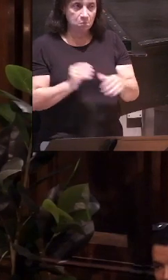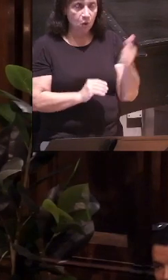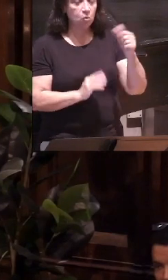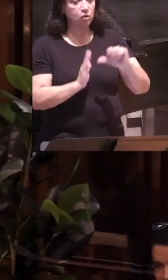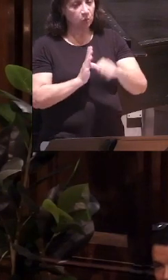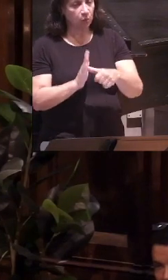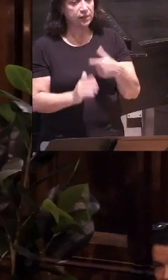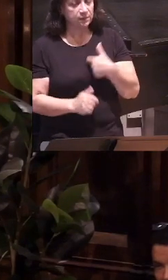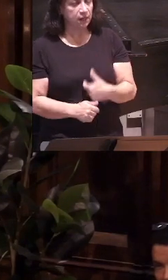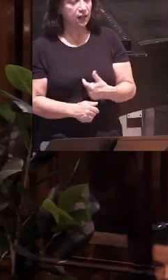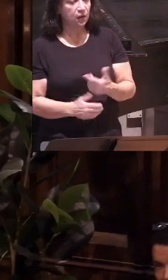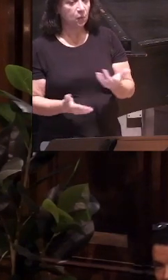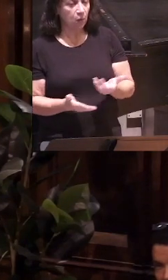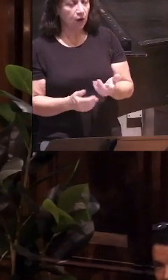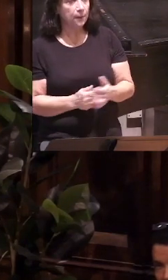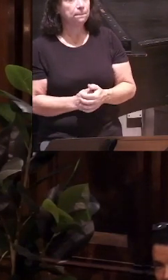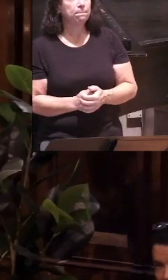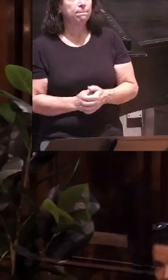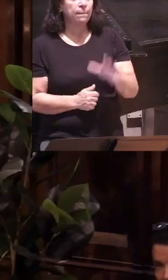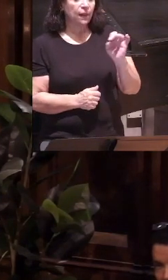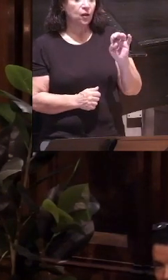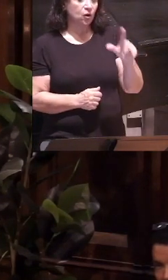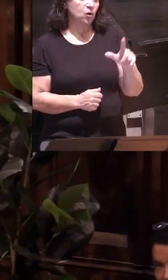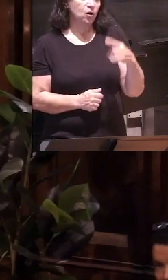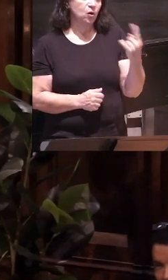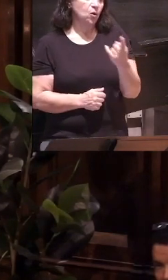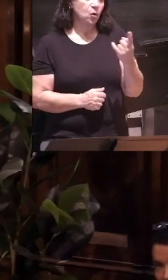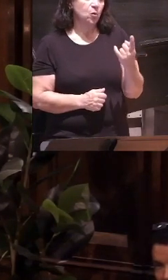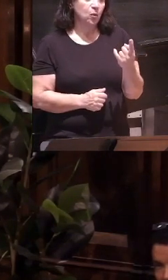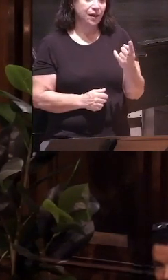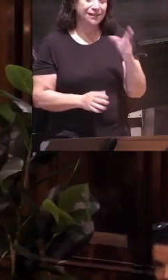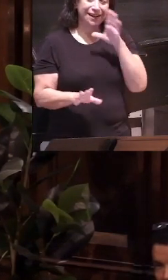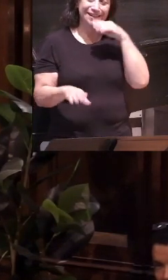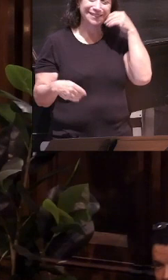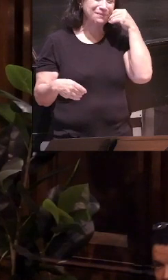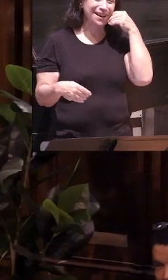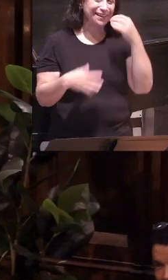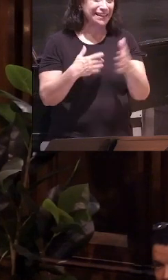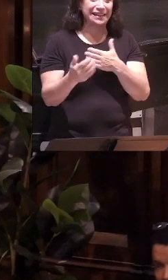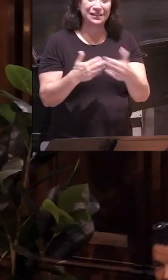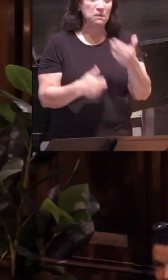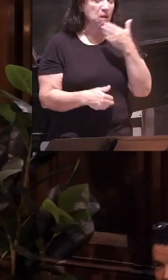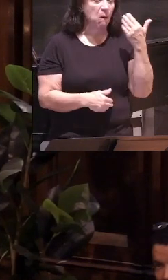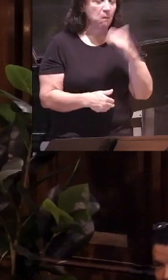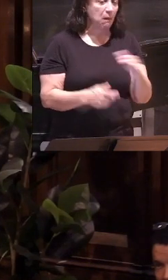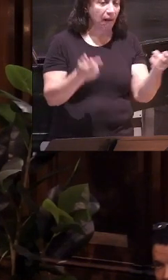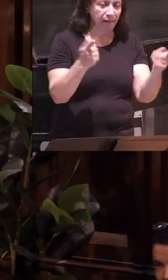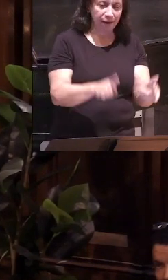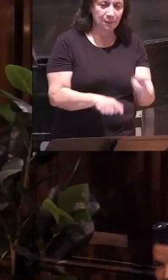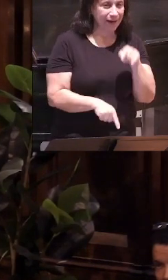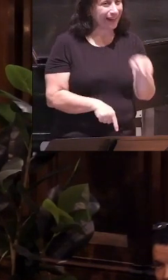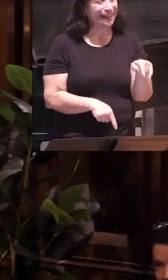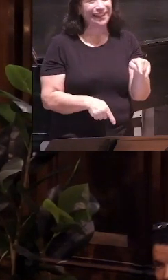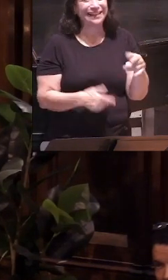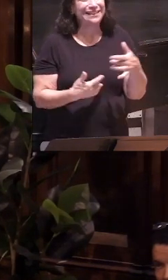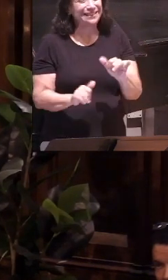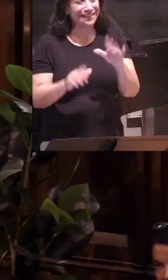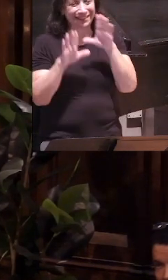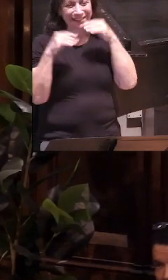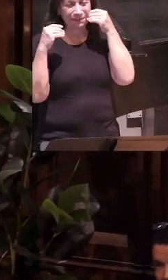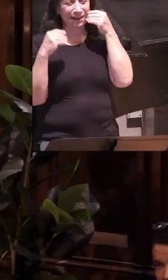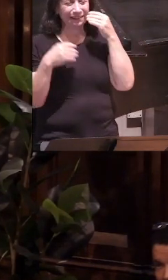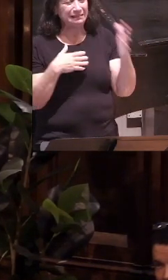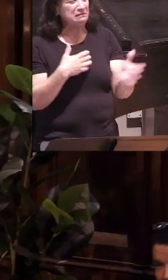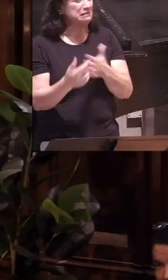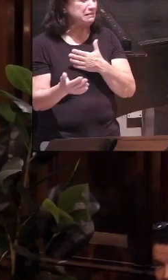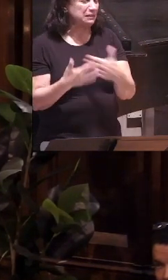about Earl, well, Earl always had a smile on his face no matter how bad it got. I don't care how